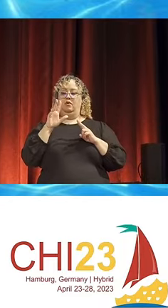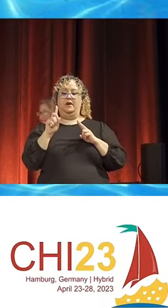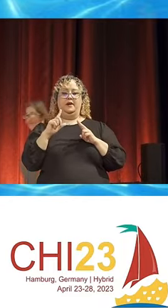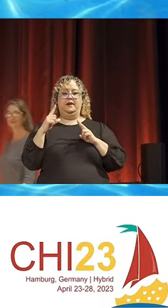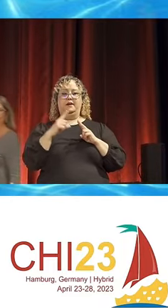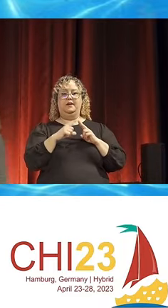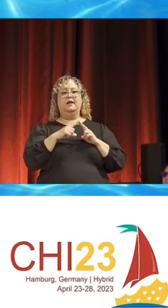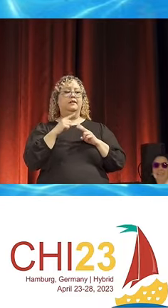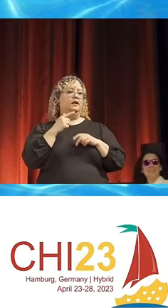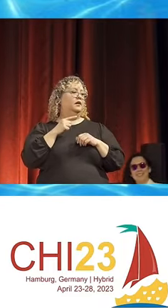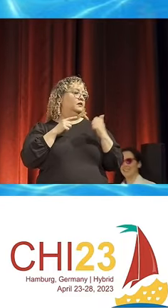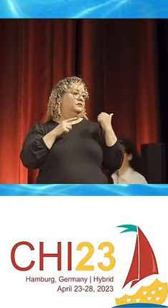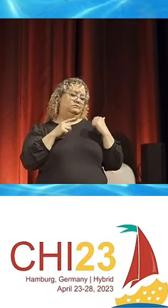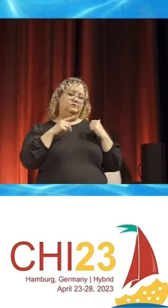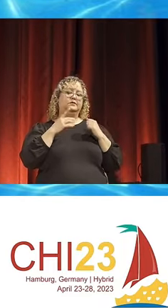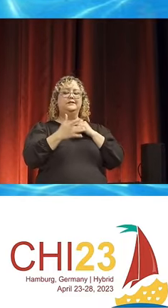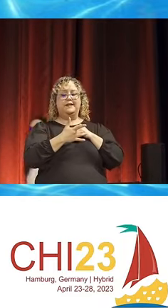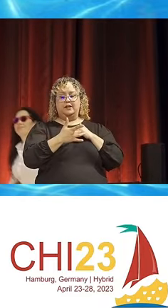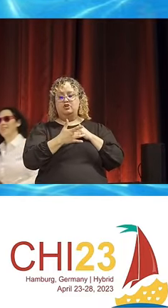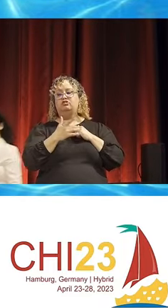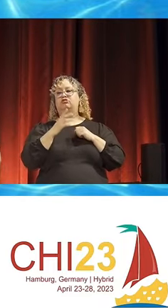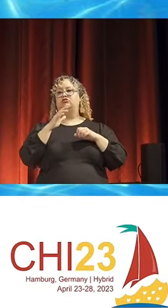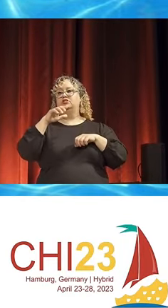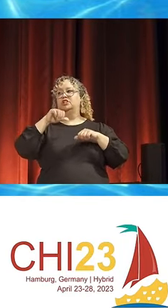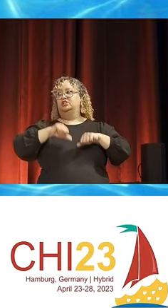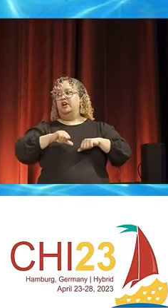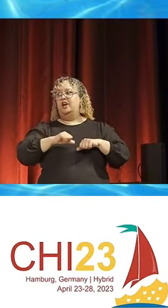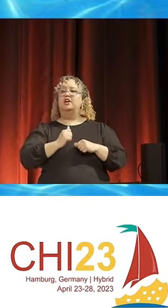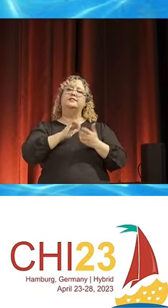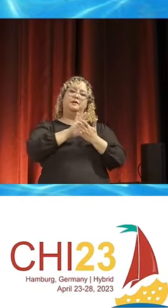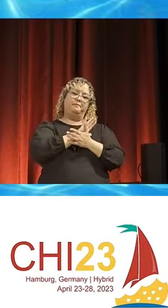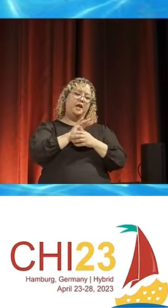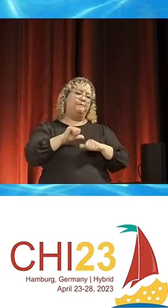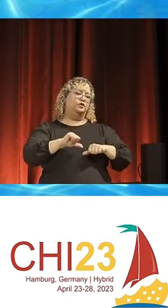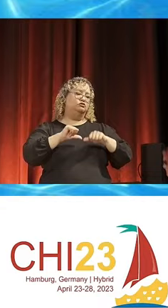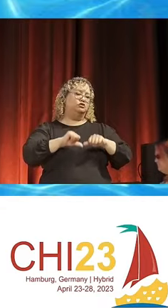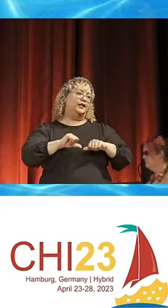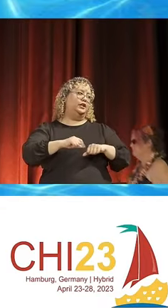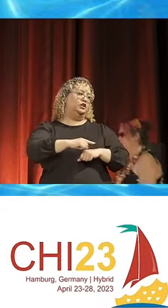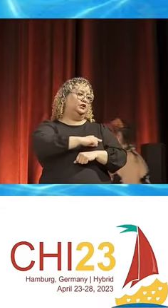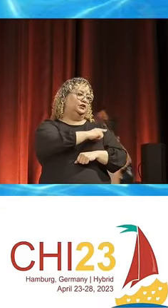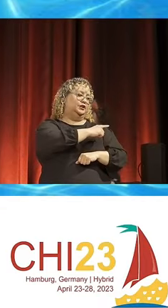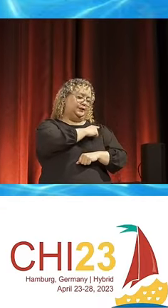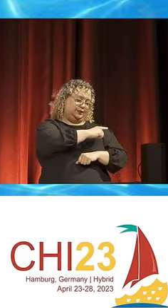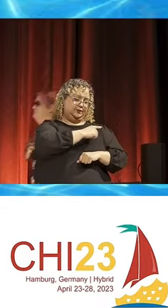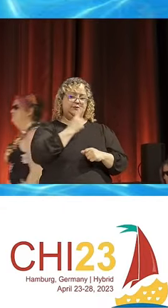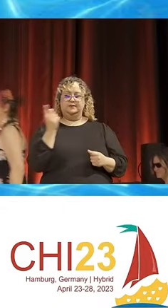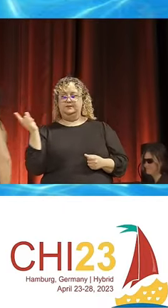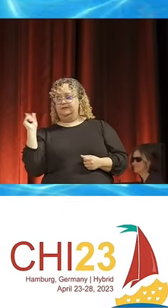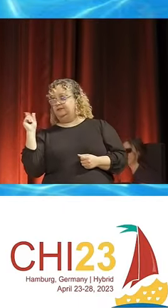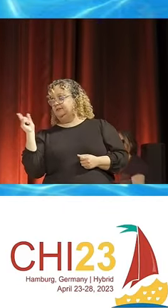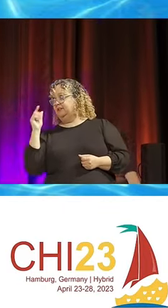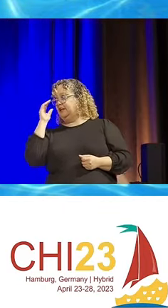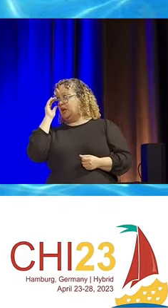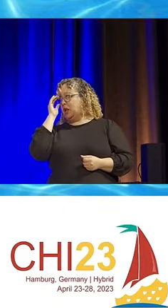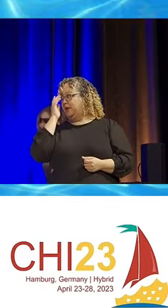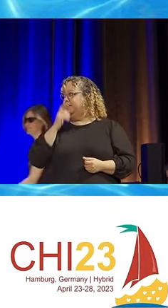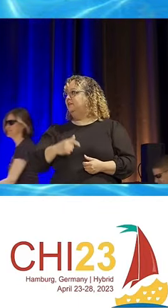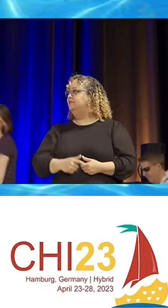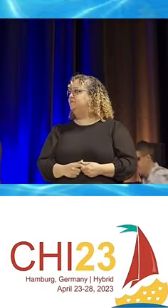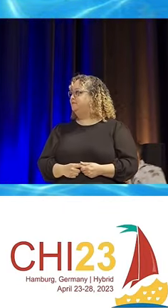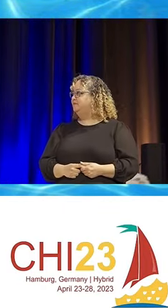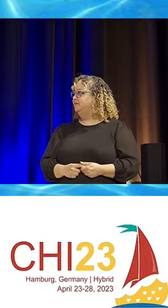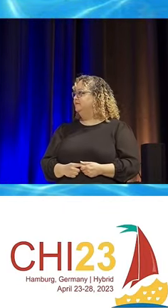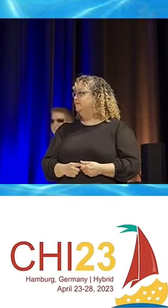Karina Sass and Julia Williamson, and then your papers chairs, we have Phoebe Toops-Dugas, we have Irina Shlovsky, and we have